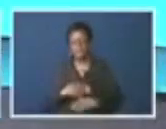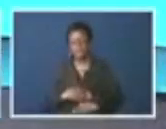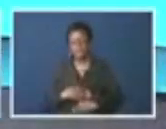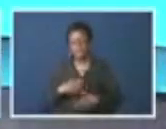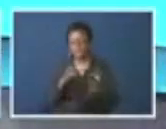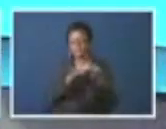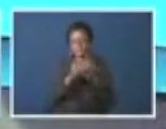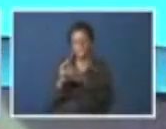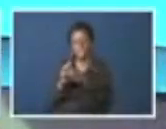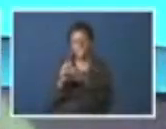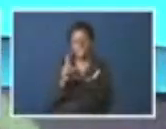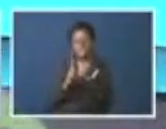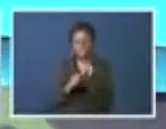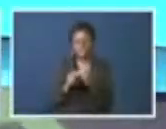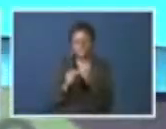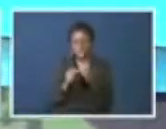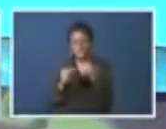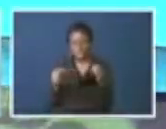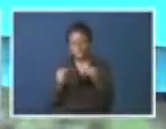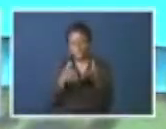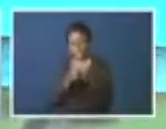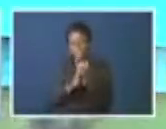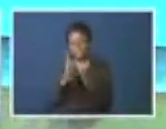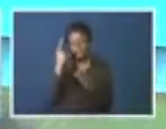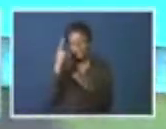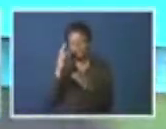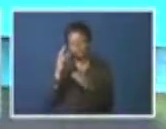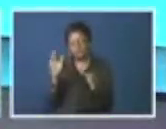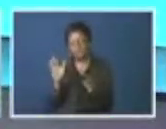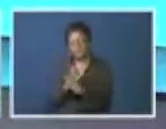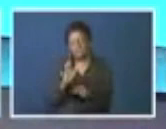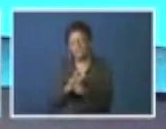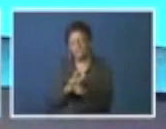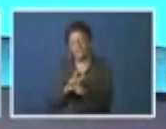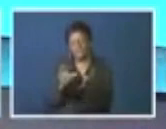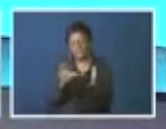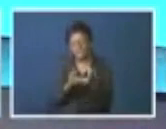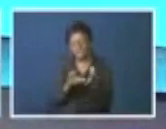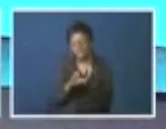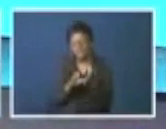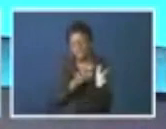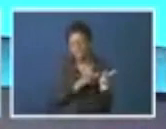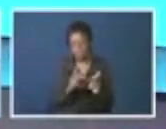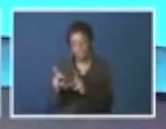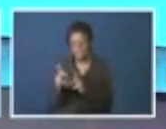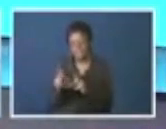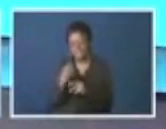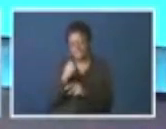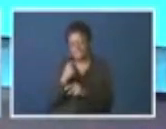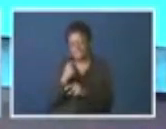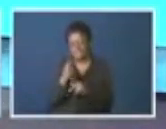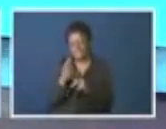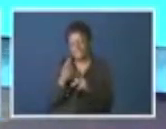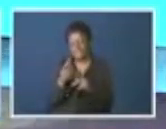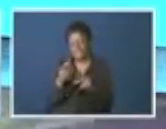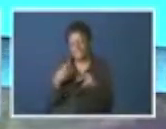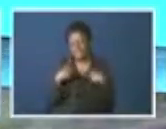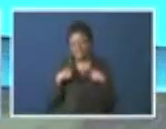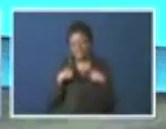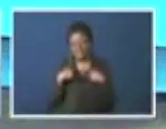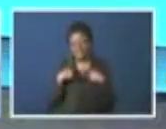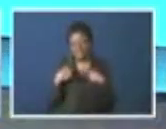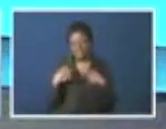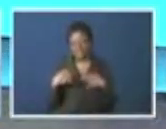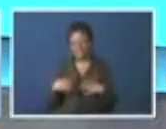In related news, the opposition's calling for a comprehensive crime plan, even going as far as to stage a demonstration outside the House